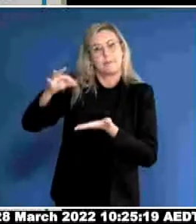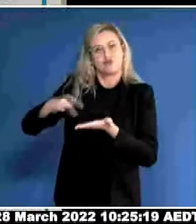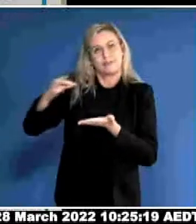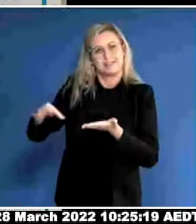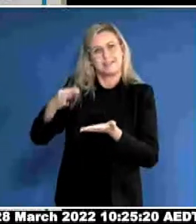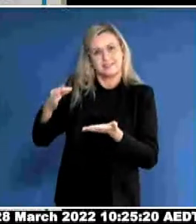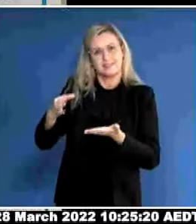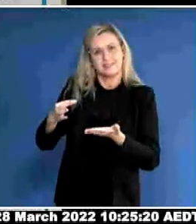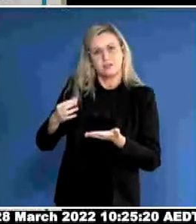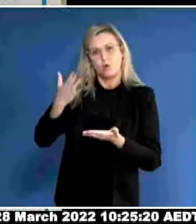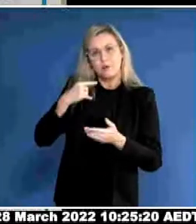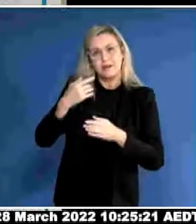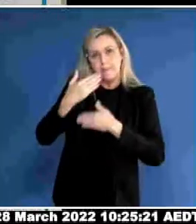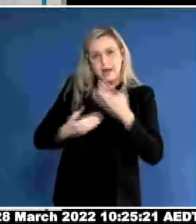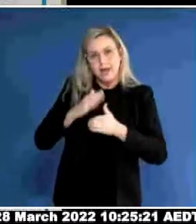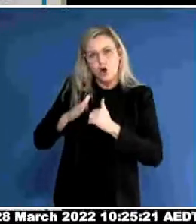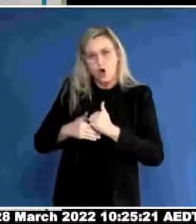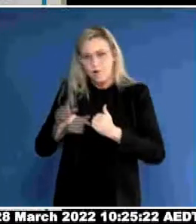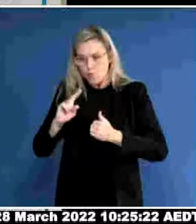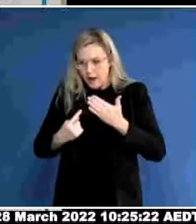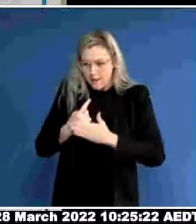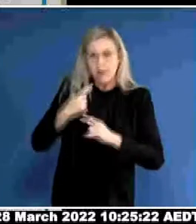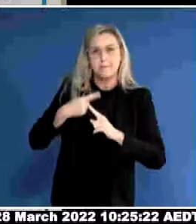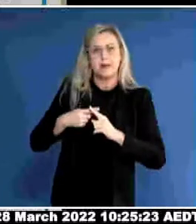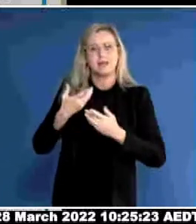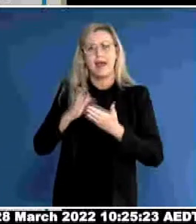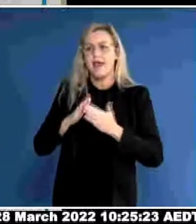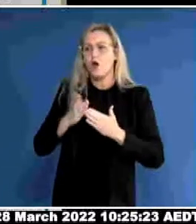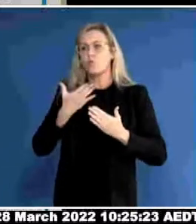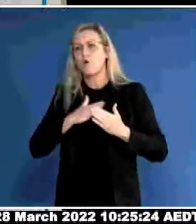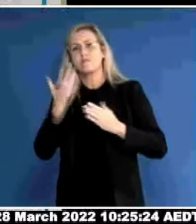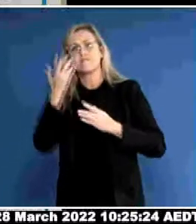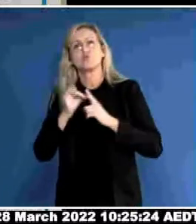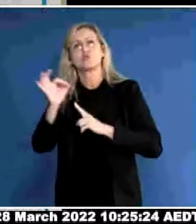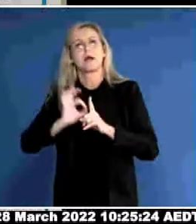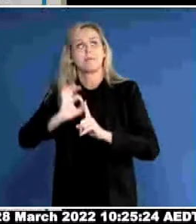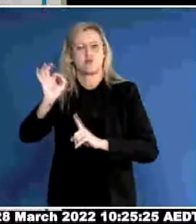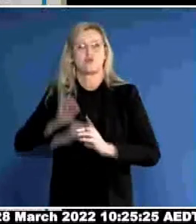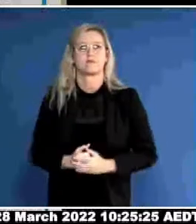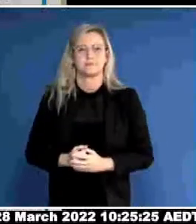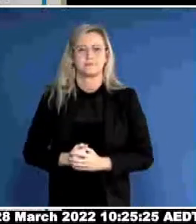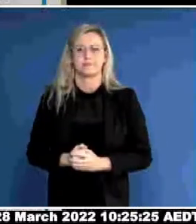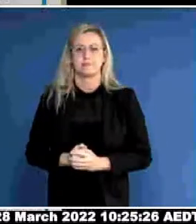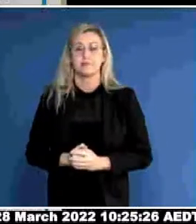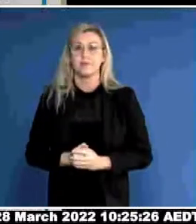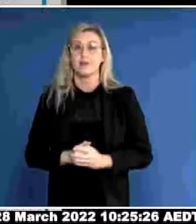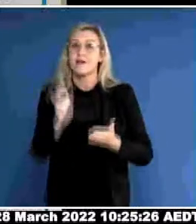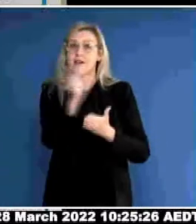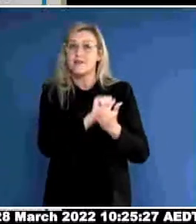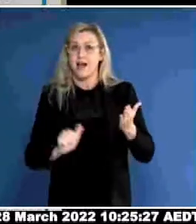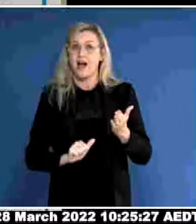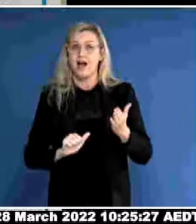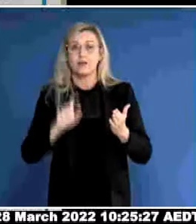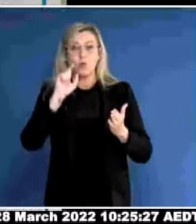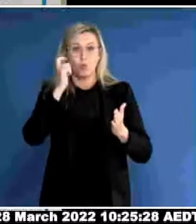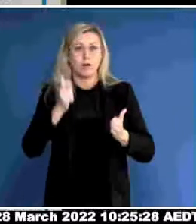see. I'm going to tender into evidence the artwork so that they're available to everyone, not just to